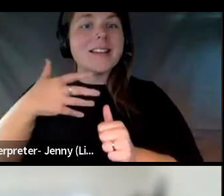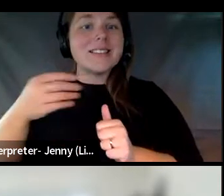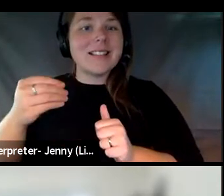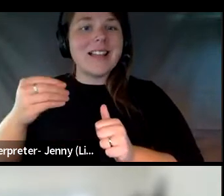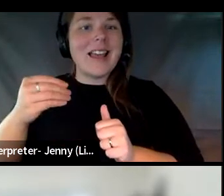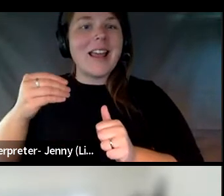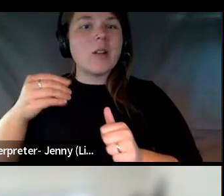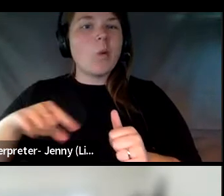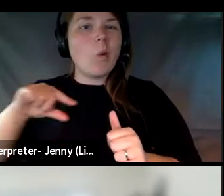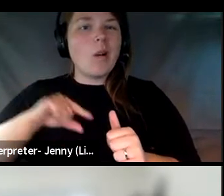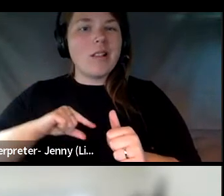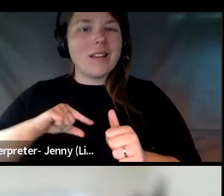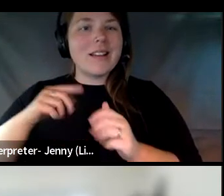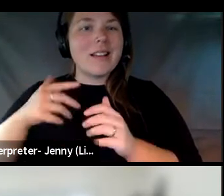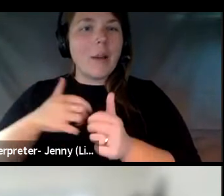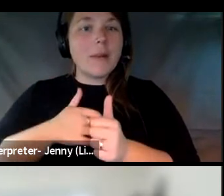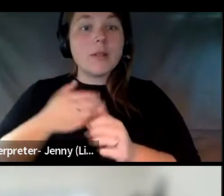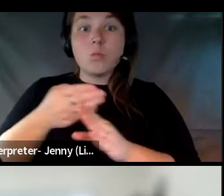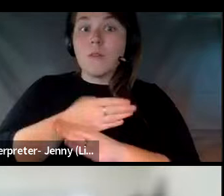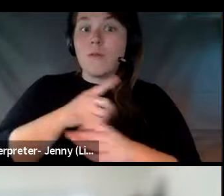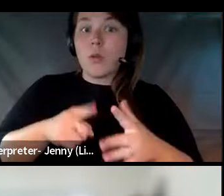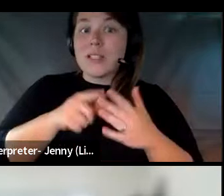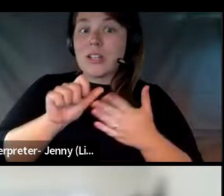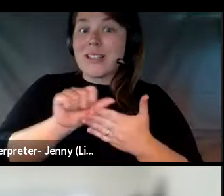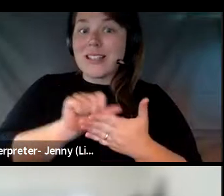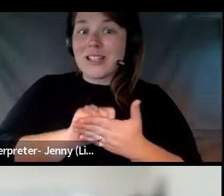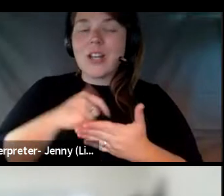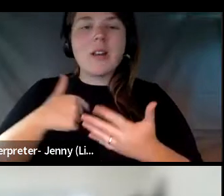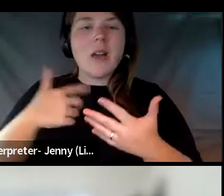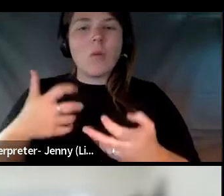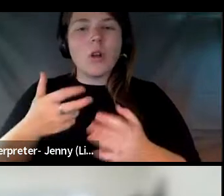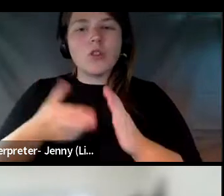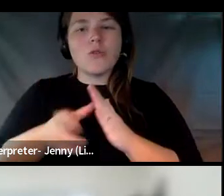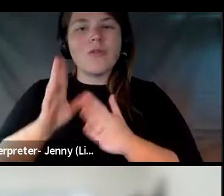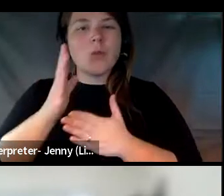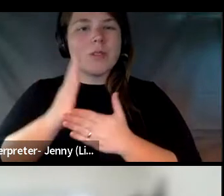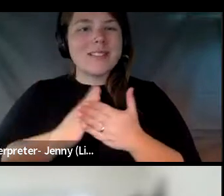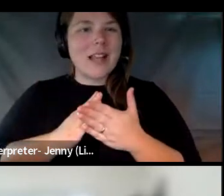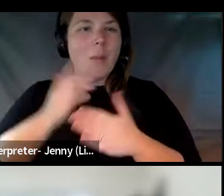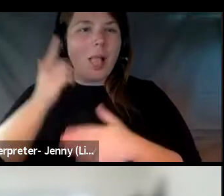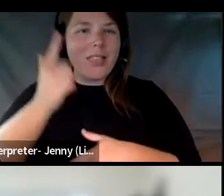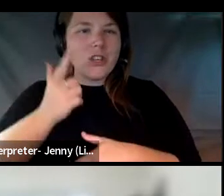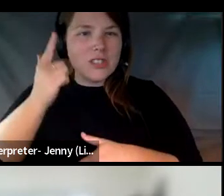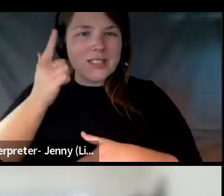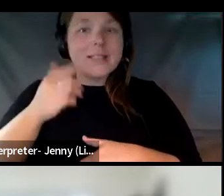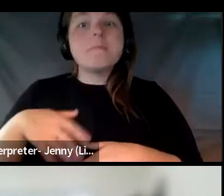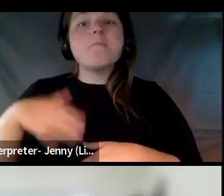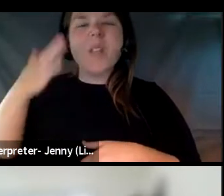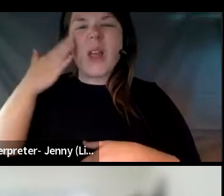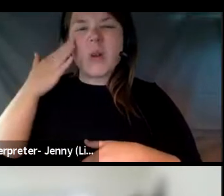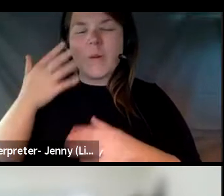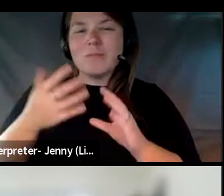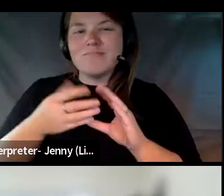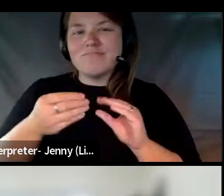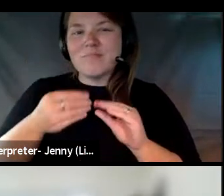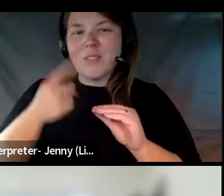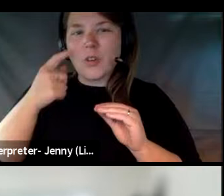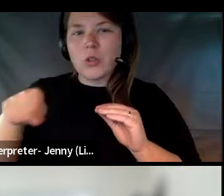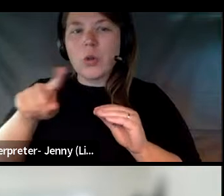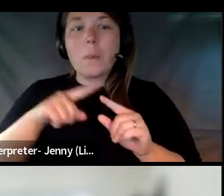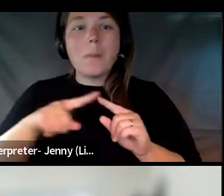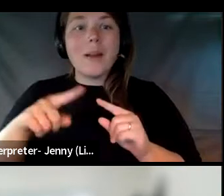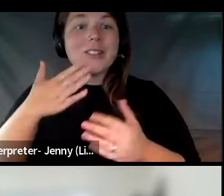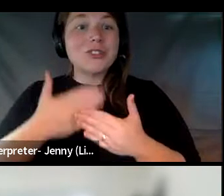on the agenda, I'd like to go through some logistics. I do know that this is familiar to many of you, but it's always helpful to have a